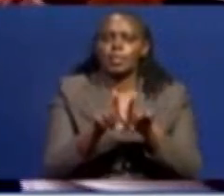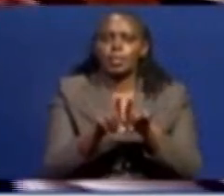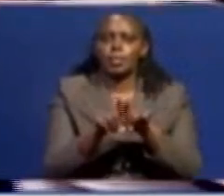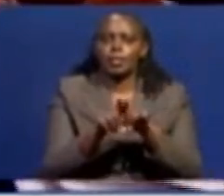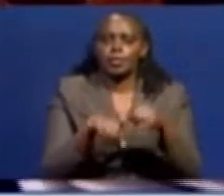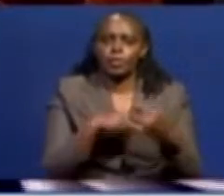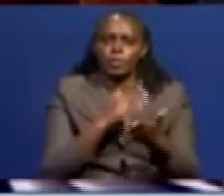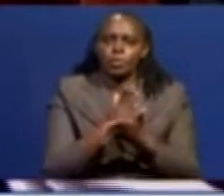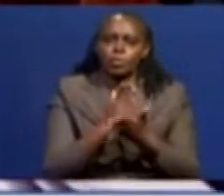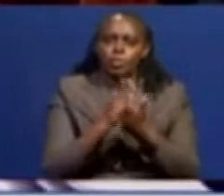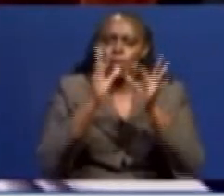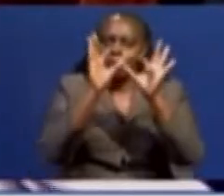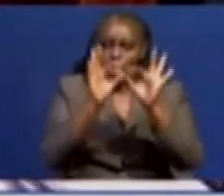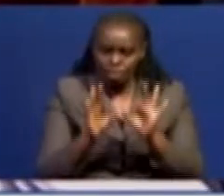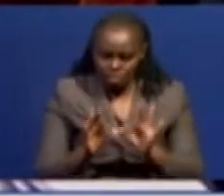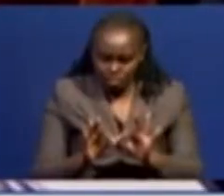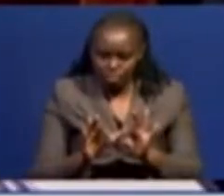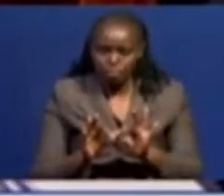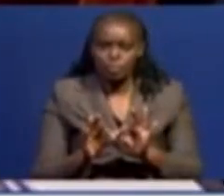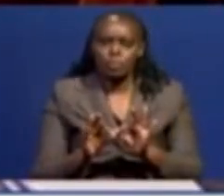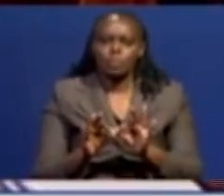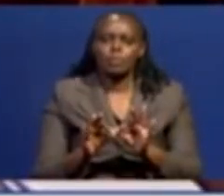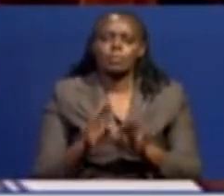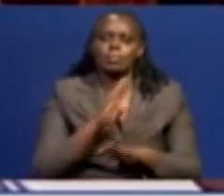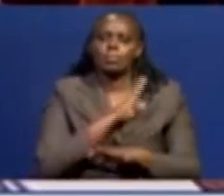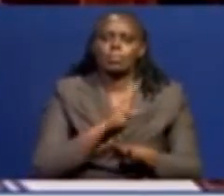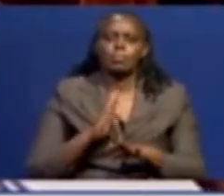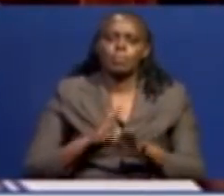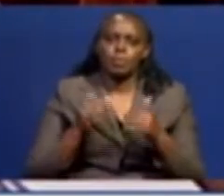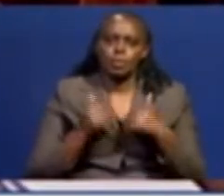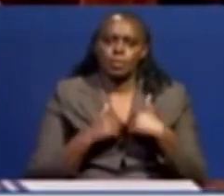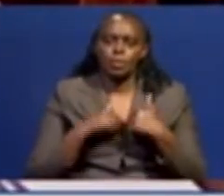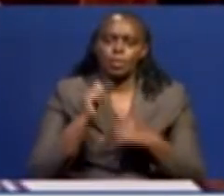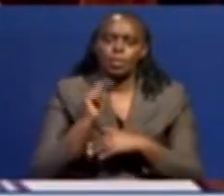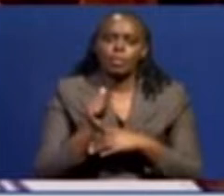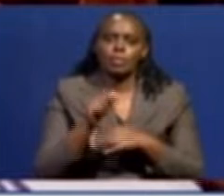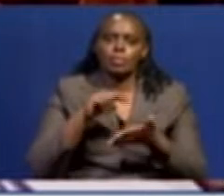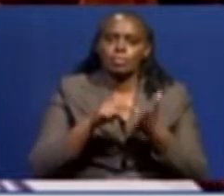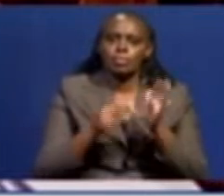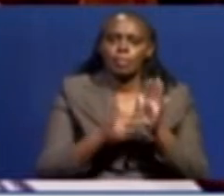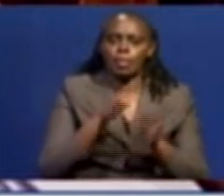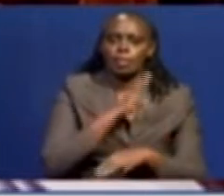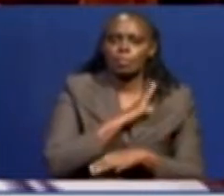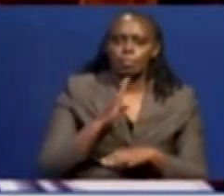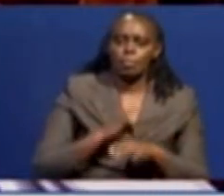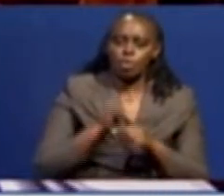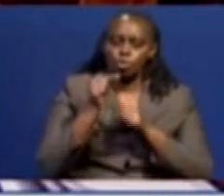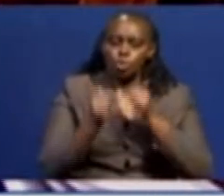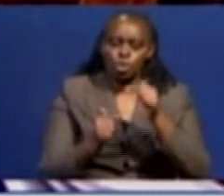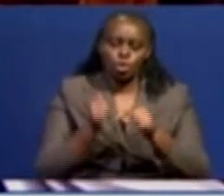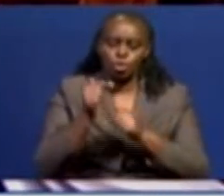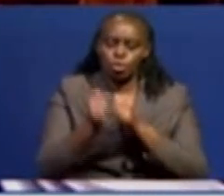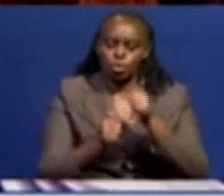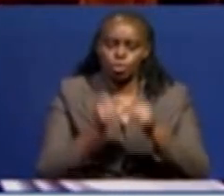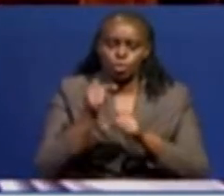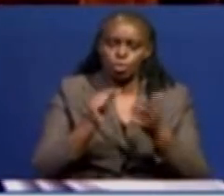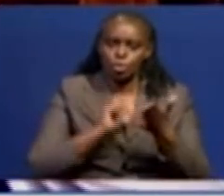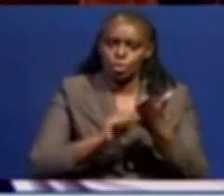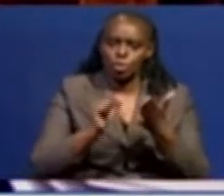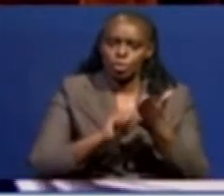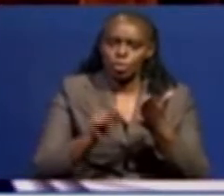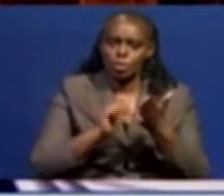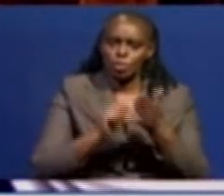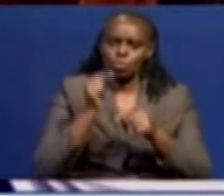supervise and also ensure accountability in these bonds, this means that the bonds have continued, or